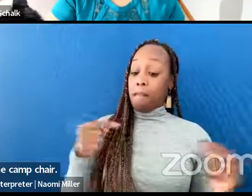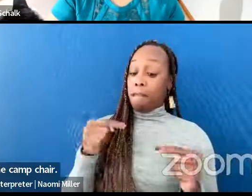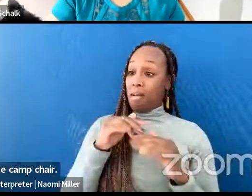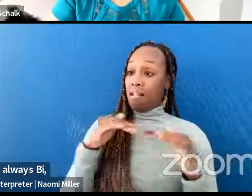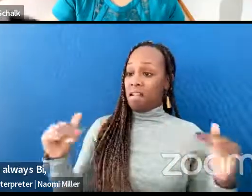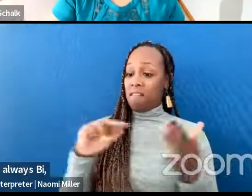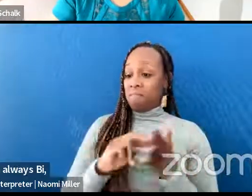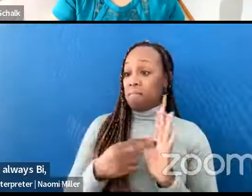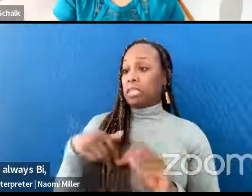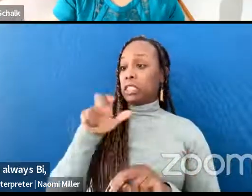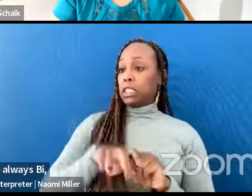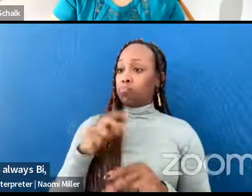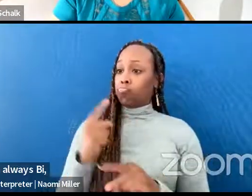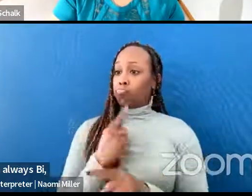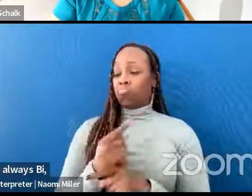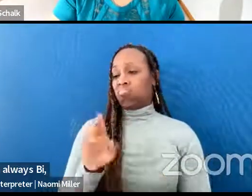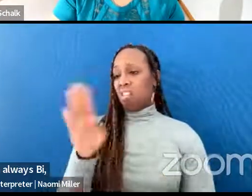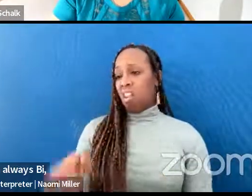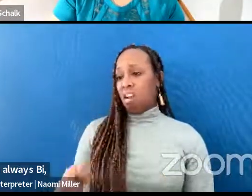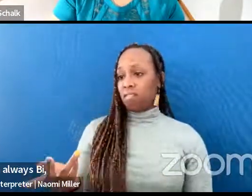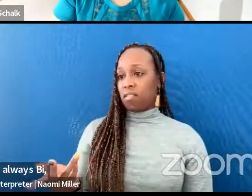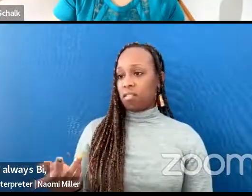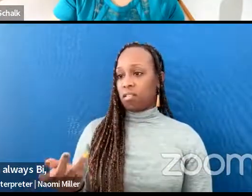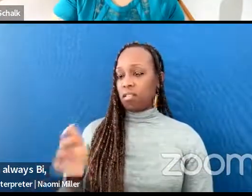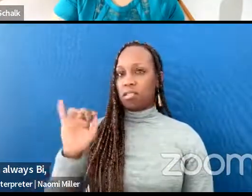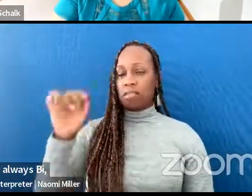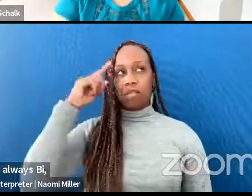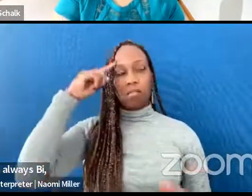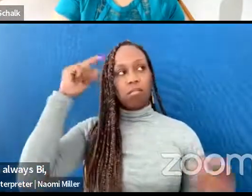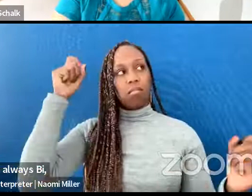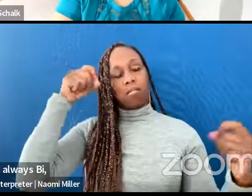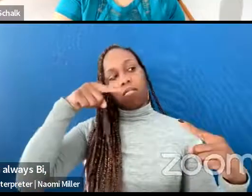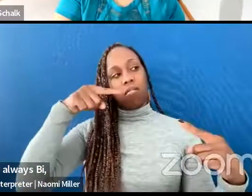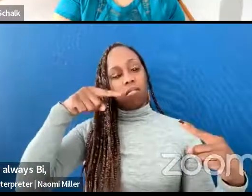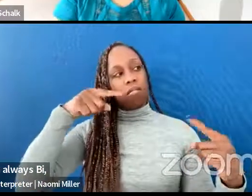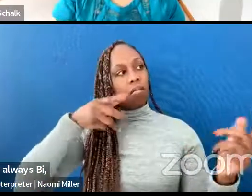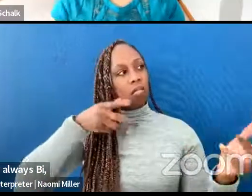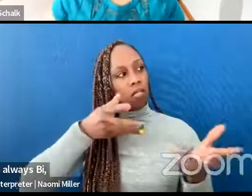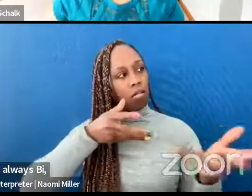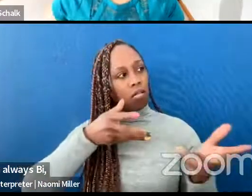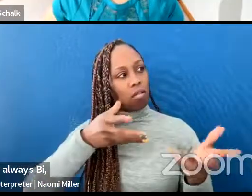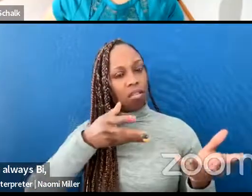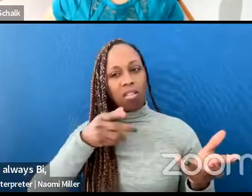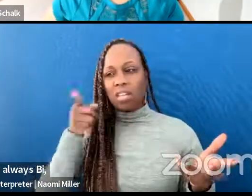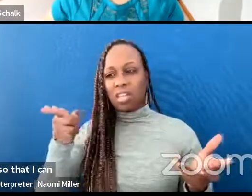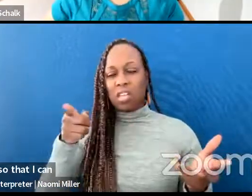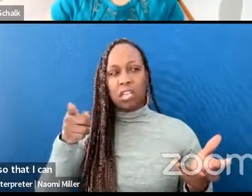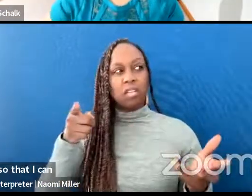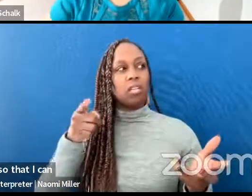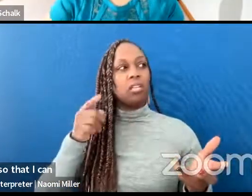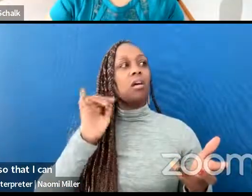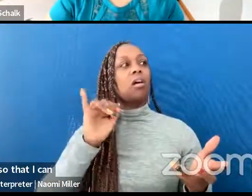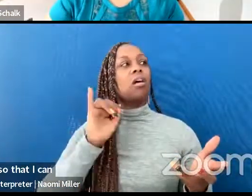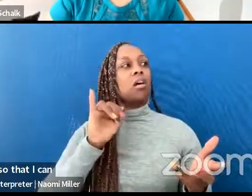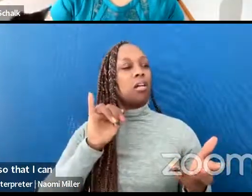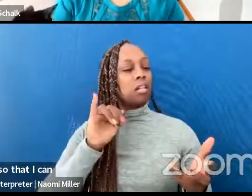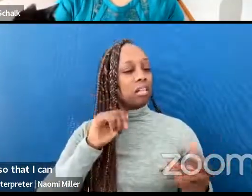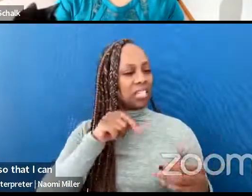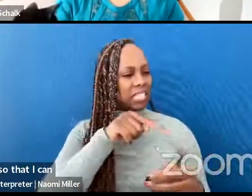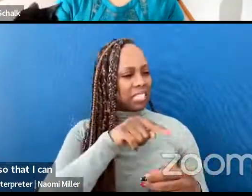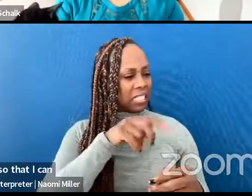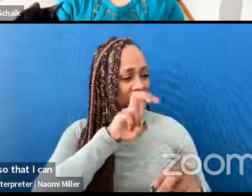properly. Something clicks, and in communion with me, he is intentionally wrecking this chair with his